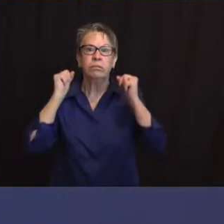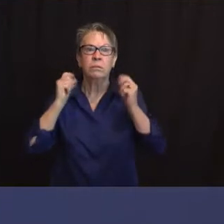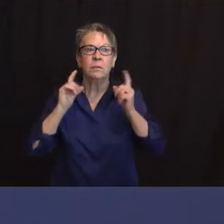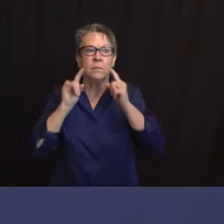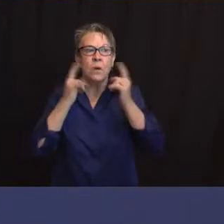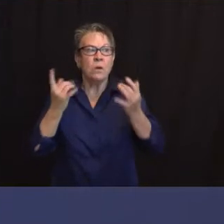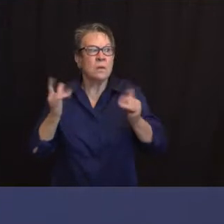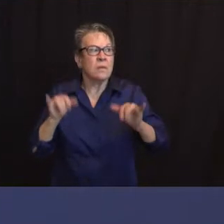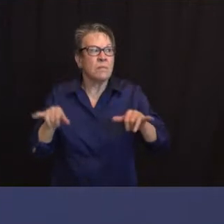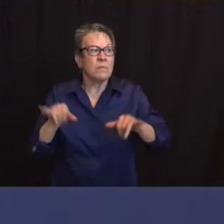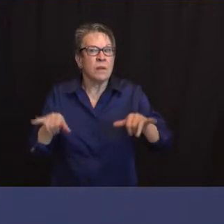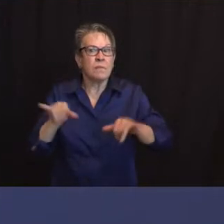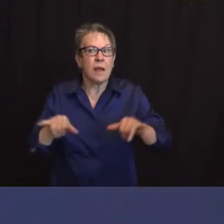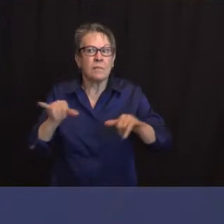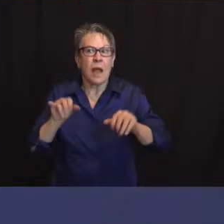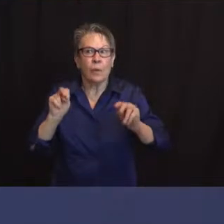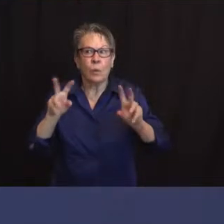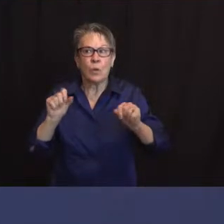developmental disability